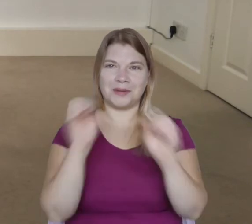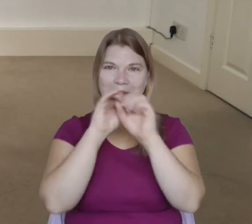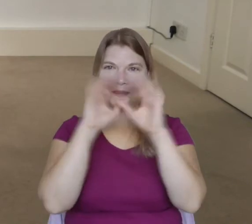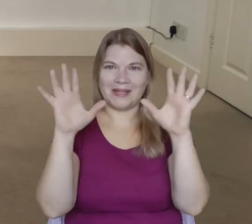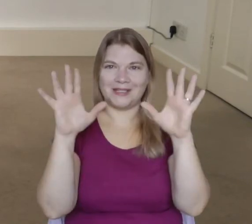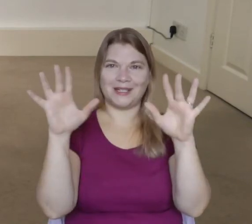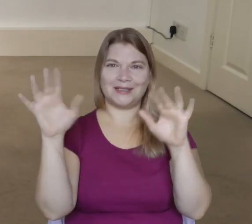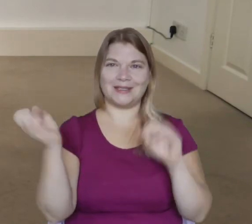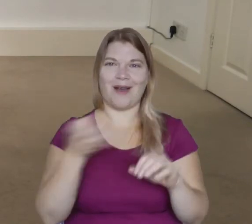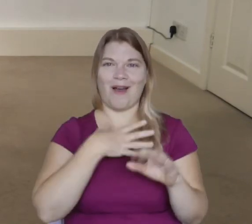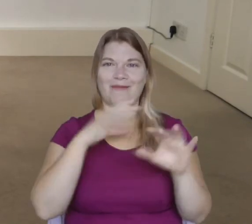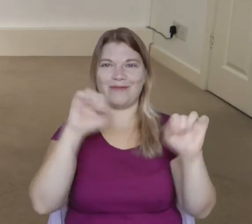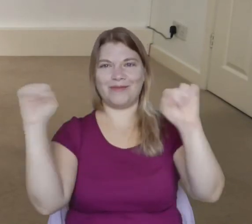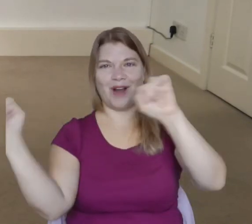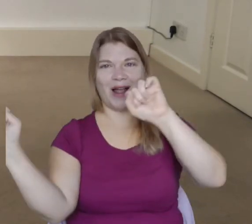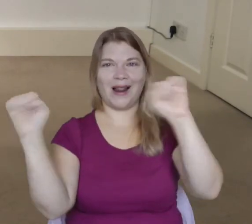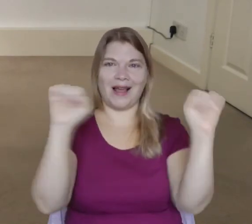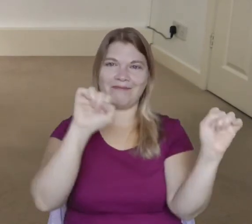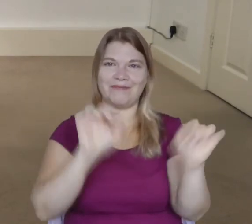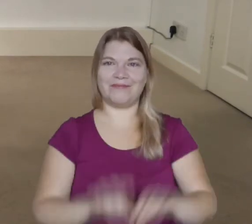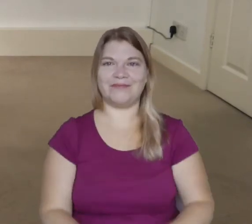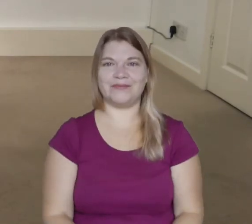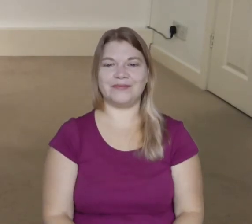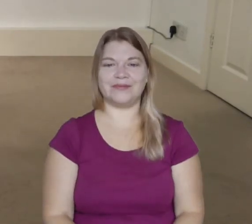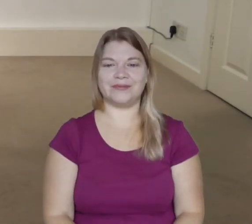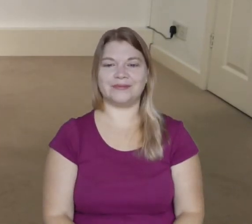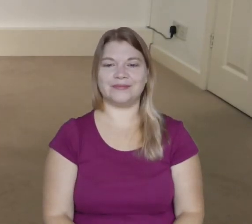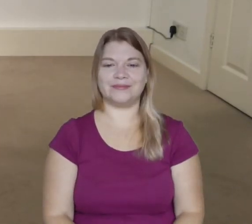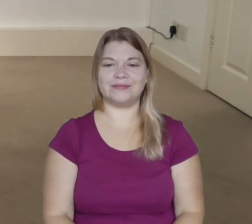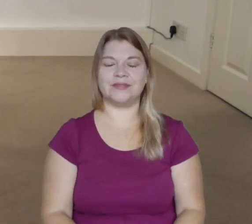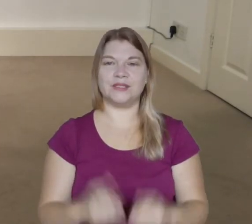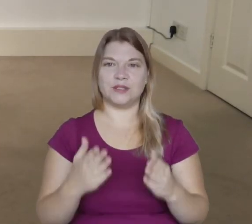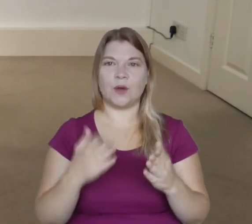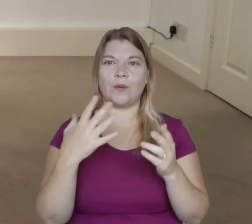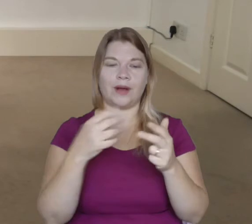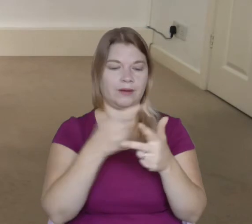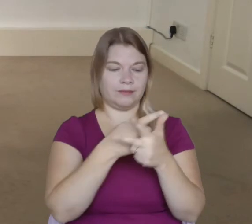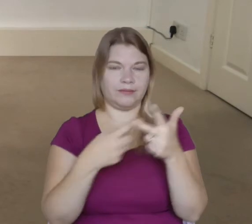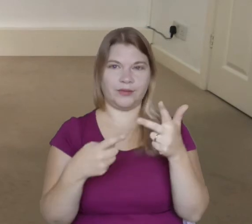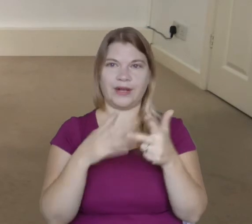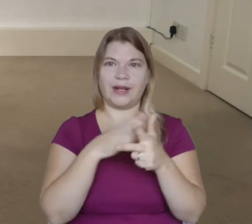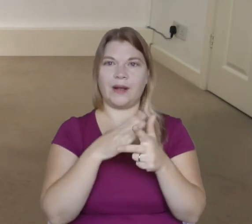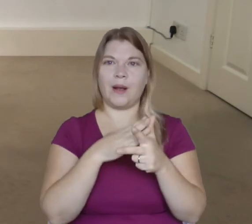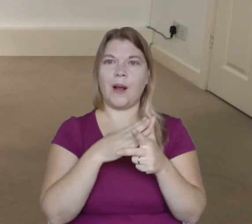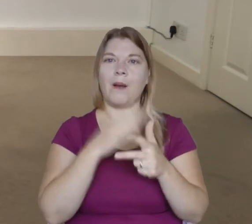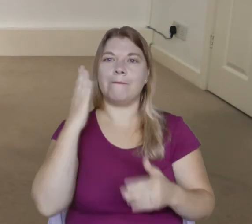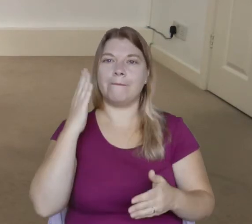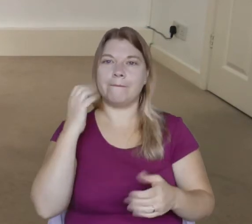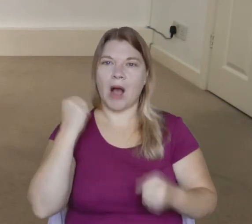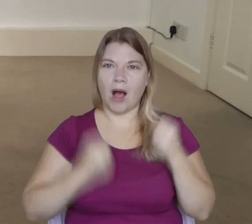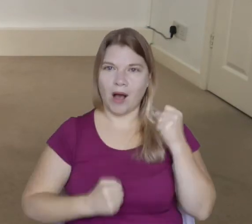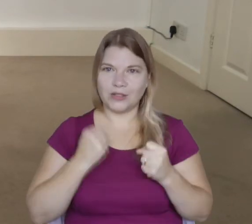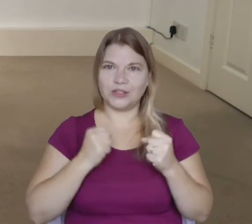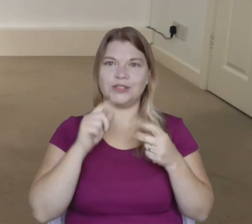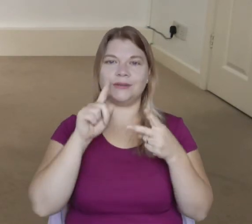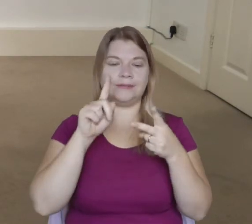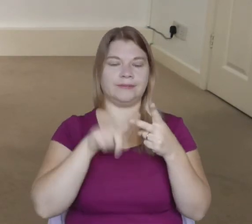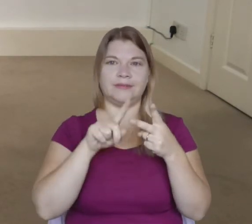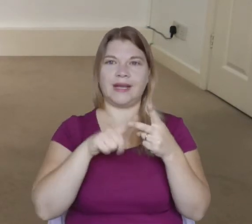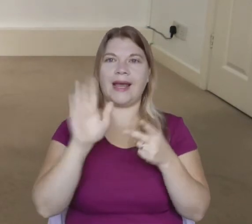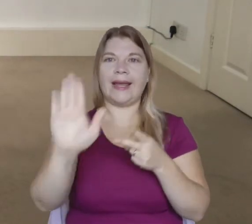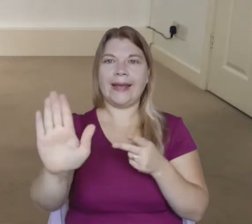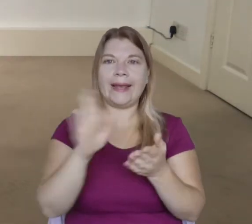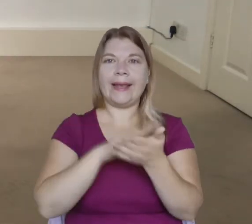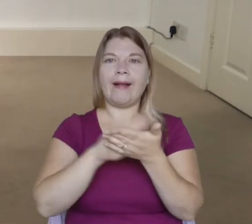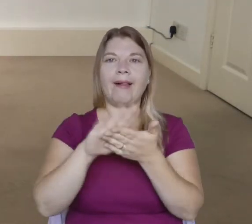we don't really have a scarf. Okay, so marches, heels, footy scarf. Right, the next one